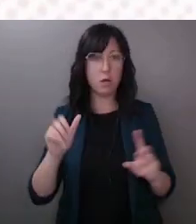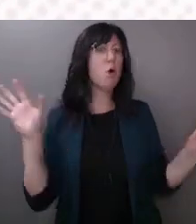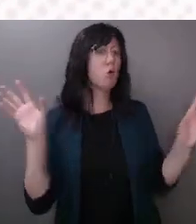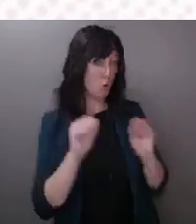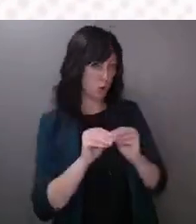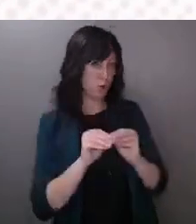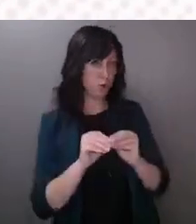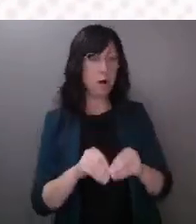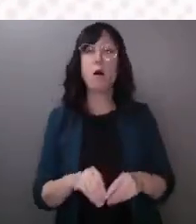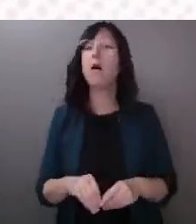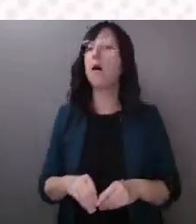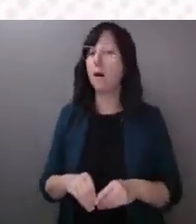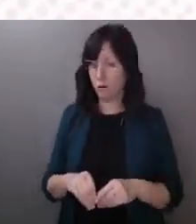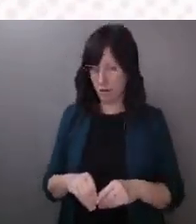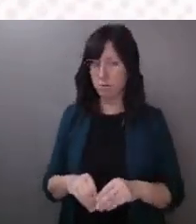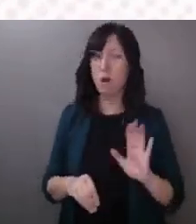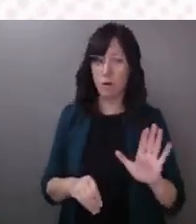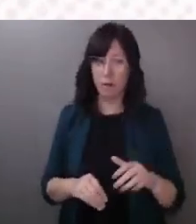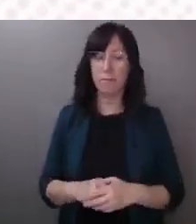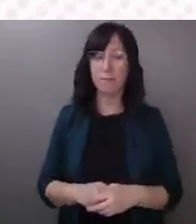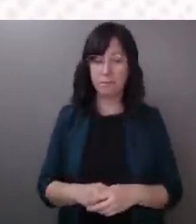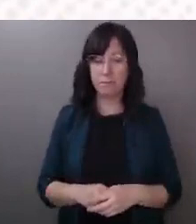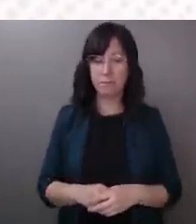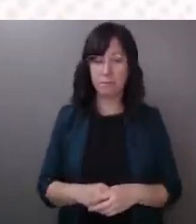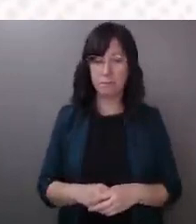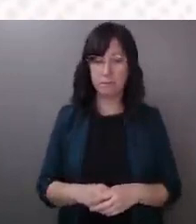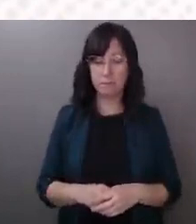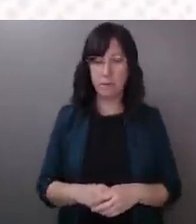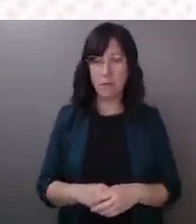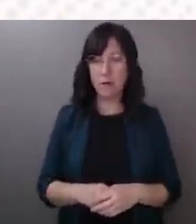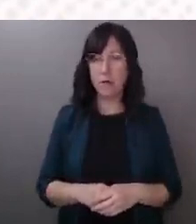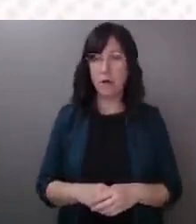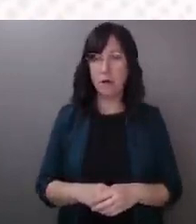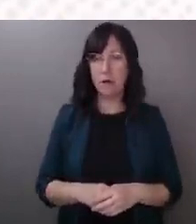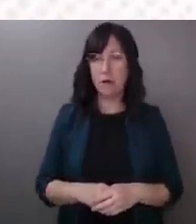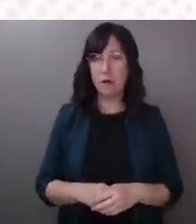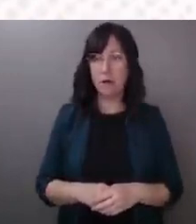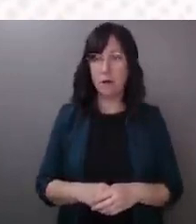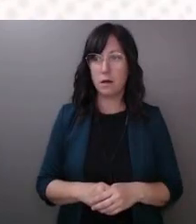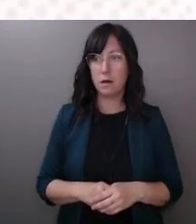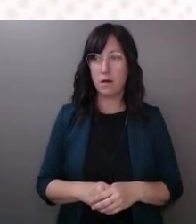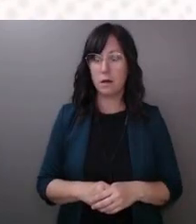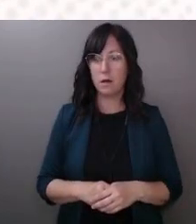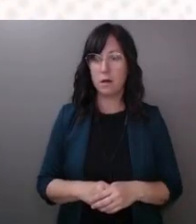Total? So, Yes. you know, okay. All right. My question is